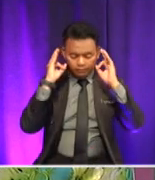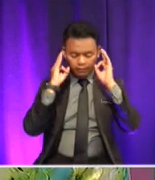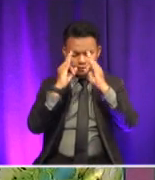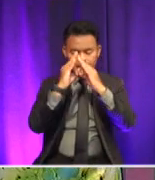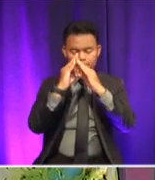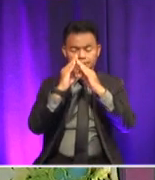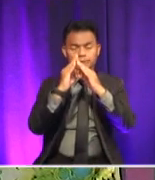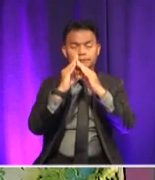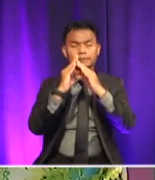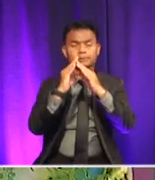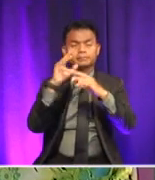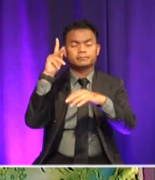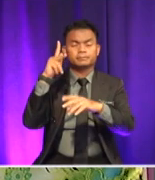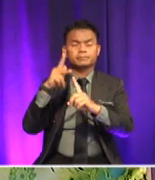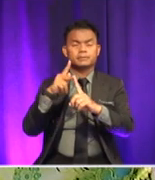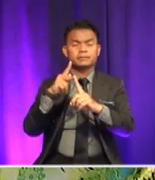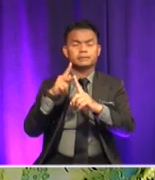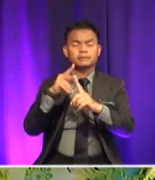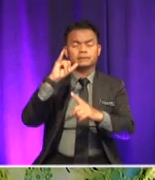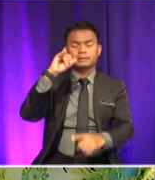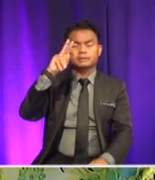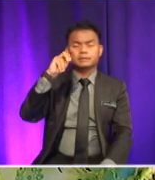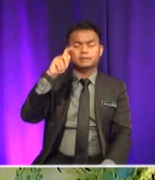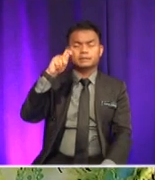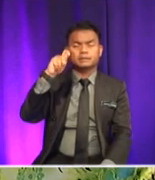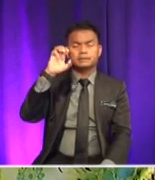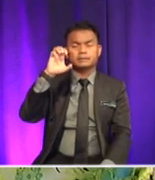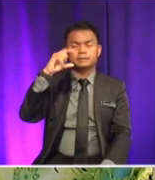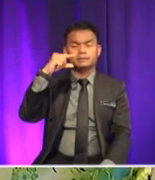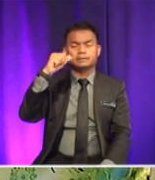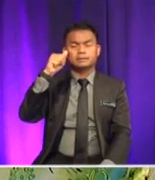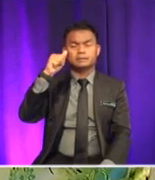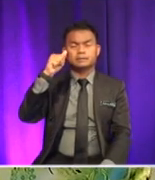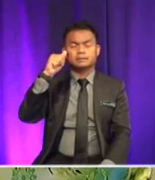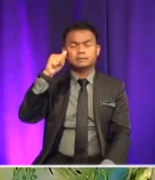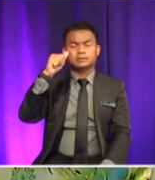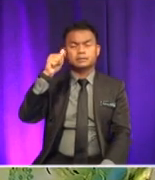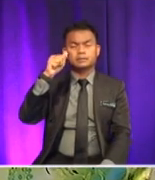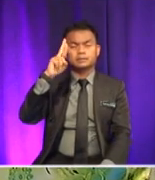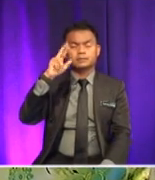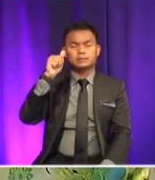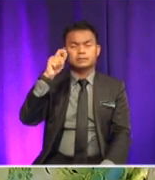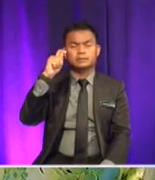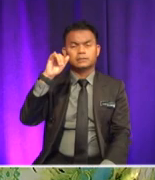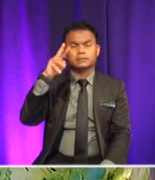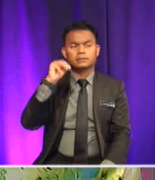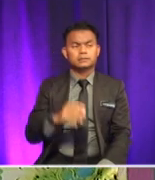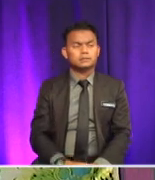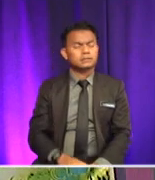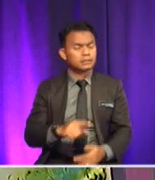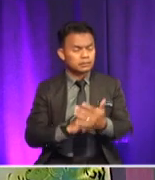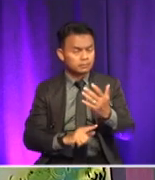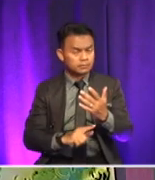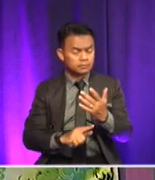the interrogation, how the interrogation is developed. So, when we're talking about development of interrogation, when you